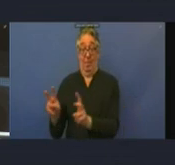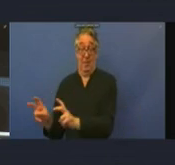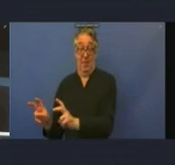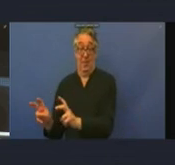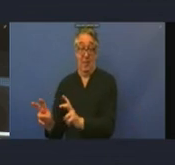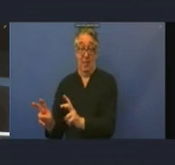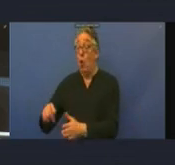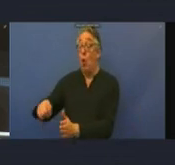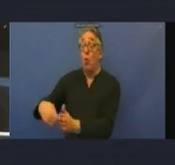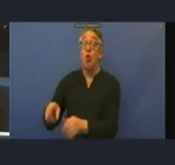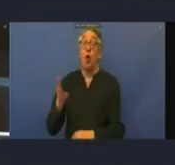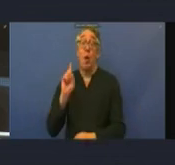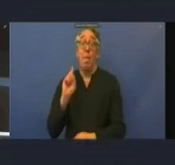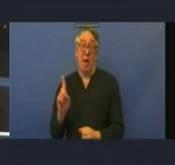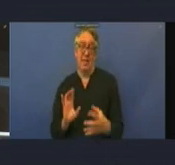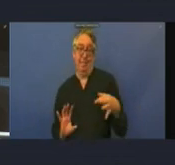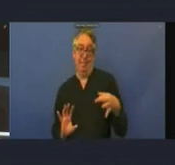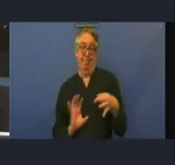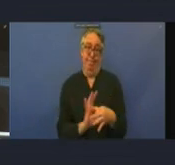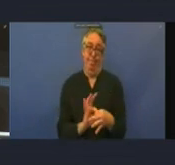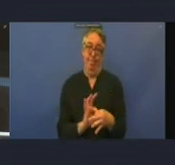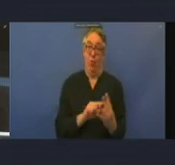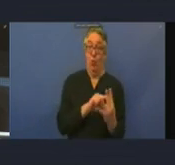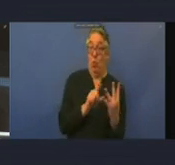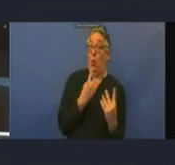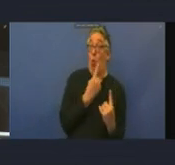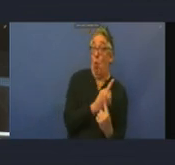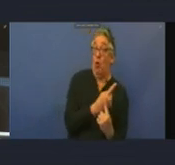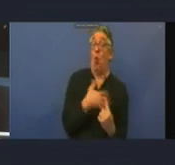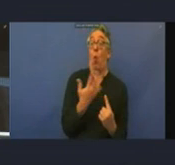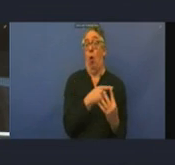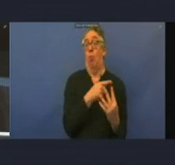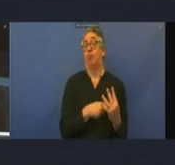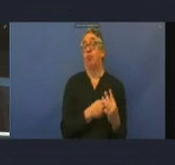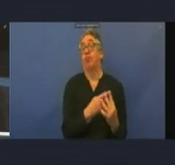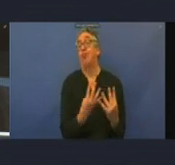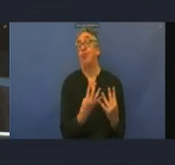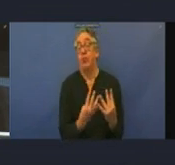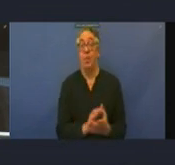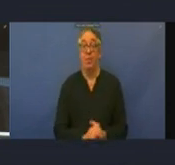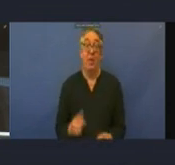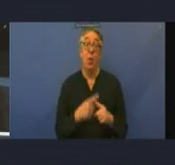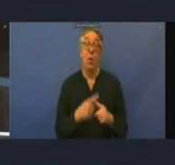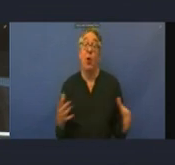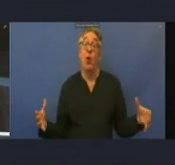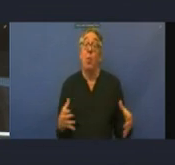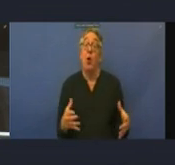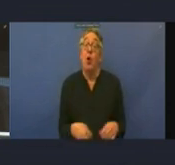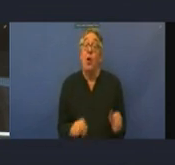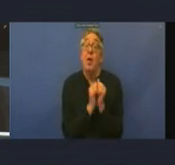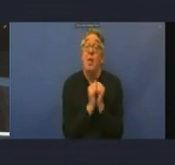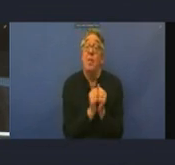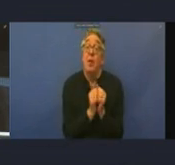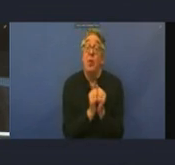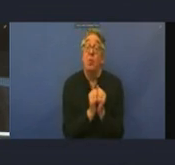or more of these thematic areas. So the first one is the promotion of common value, non-discrimination and gender